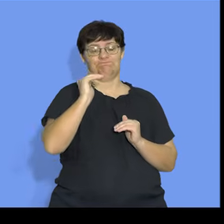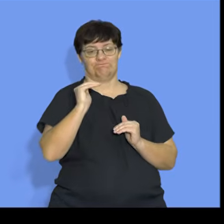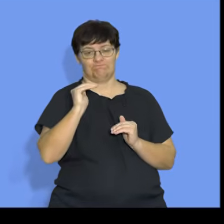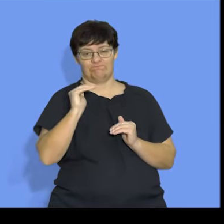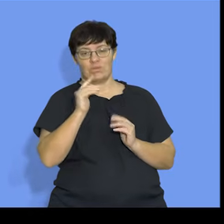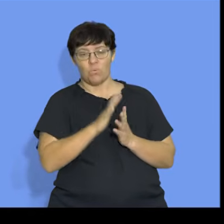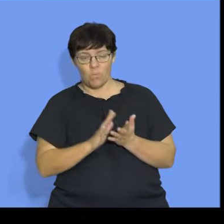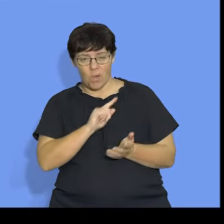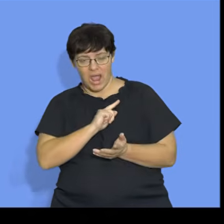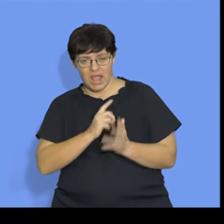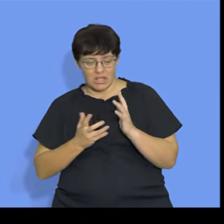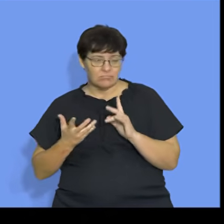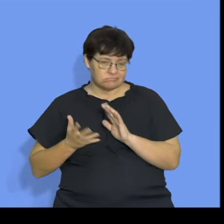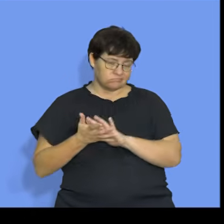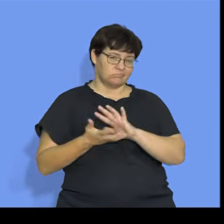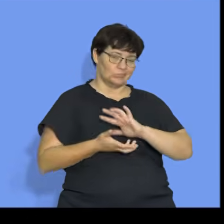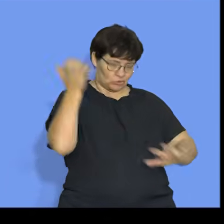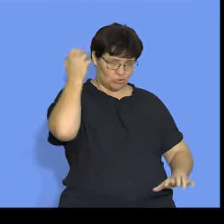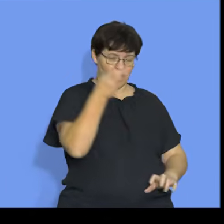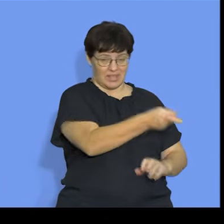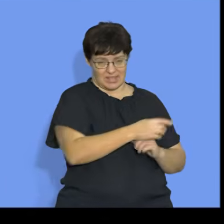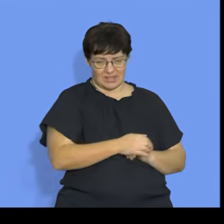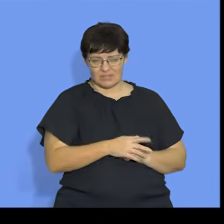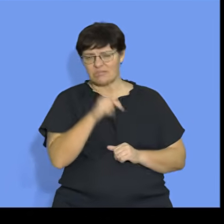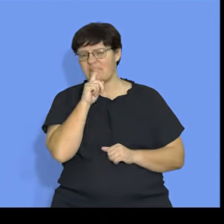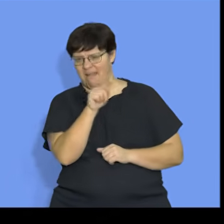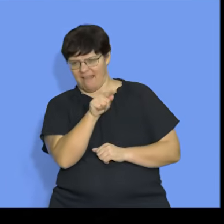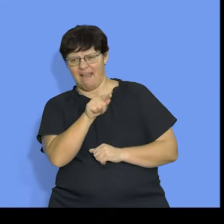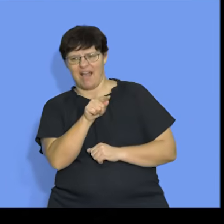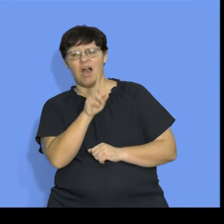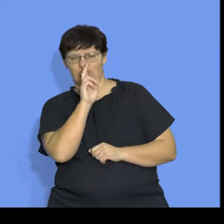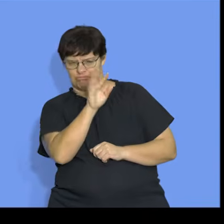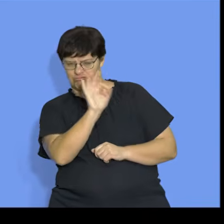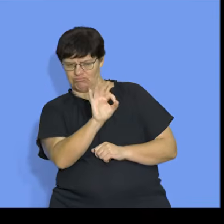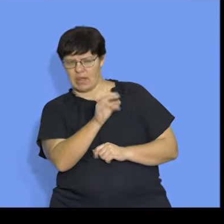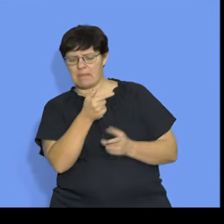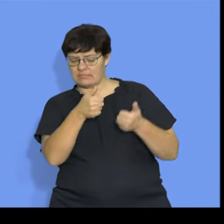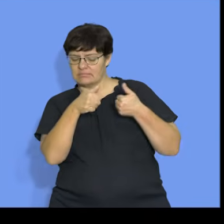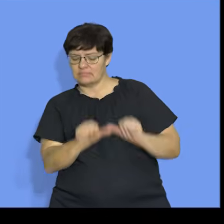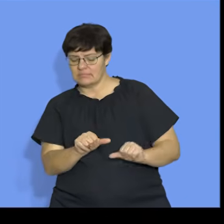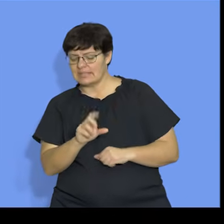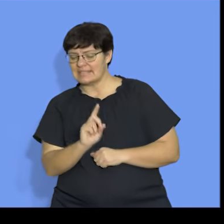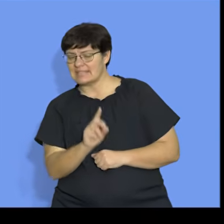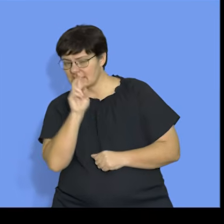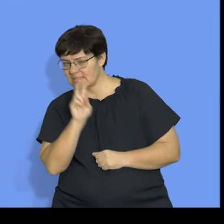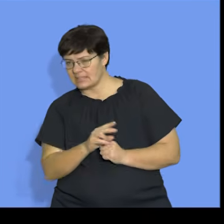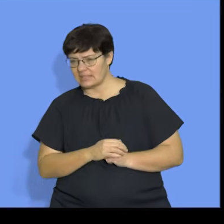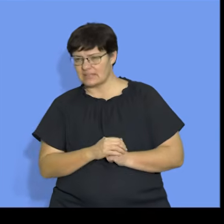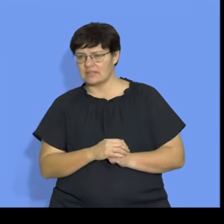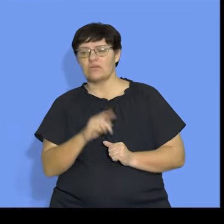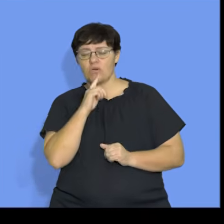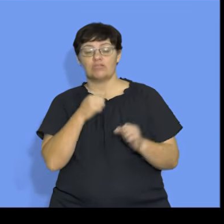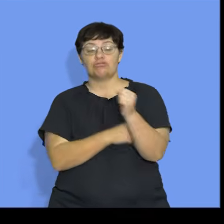come and destroy. All right, so yes, this is looking like the right answer, but I'm going to go to number D because